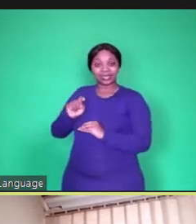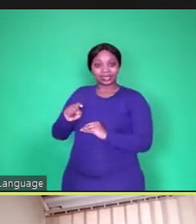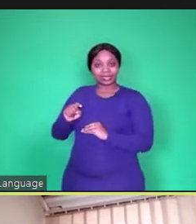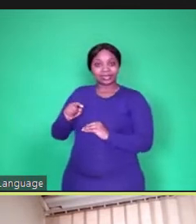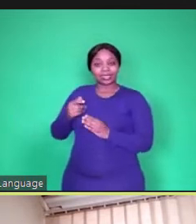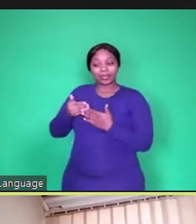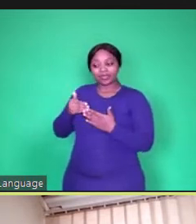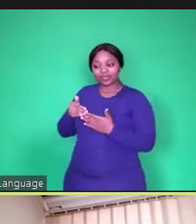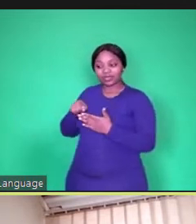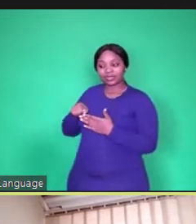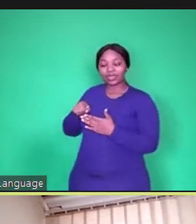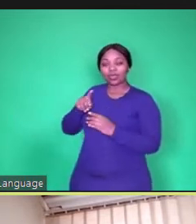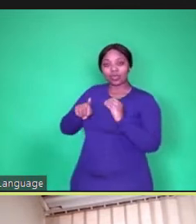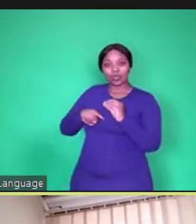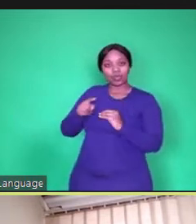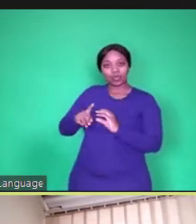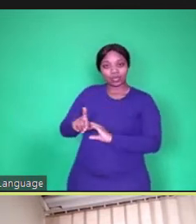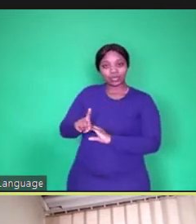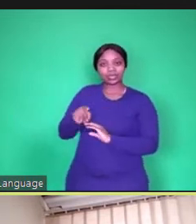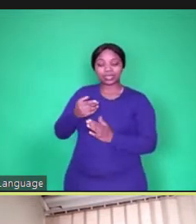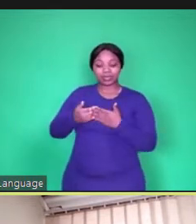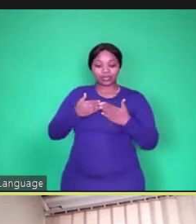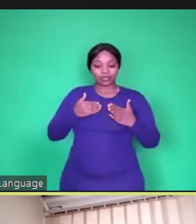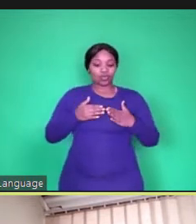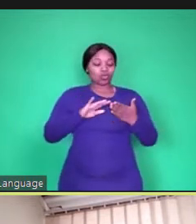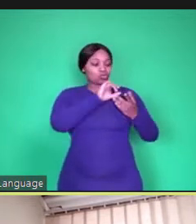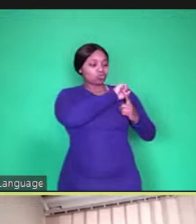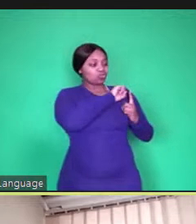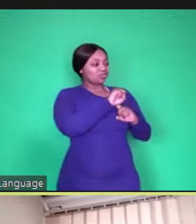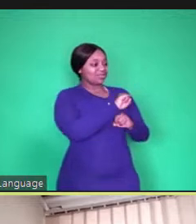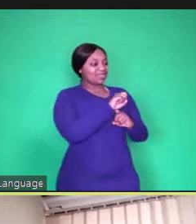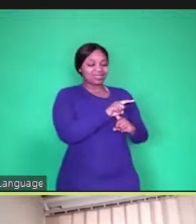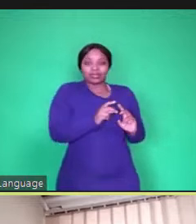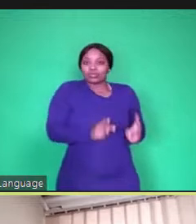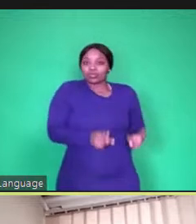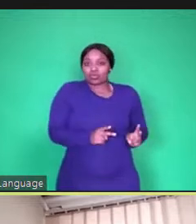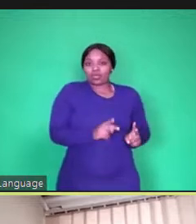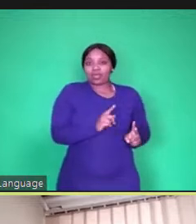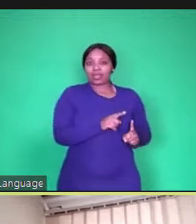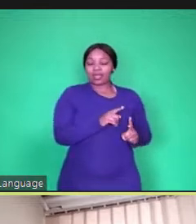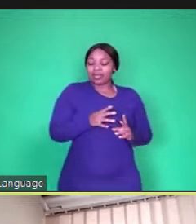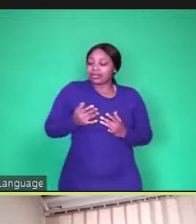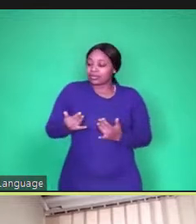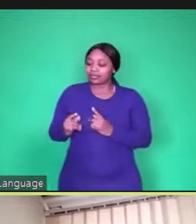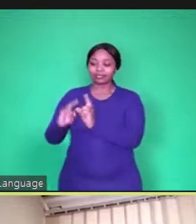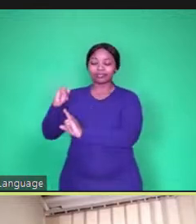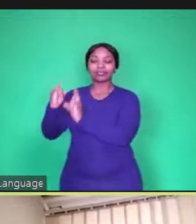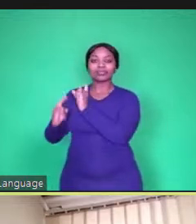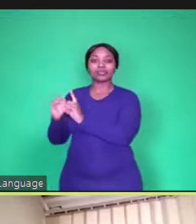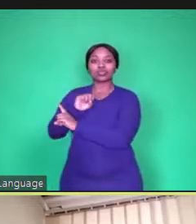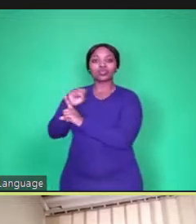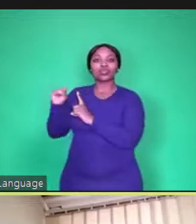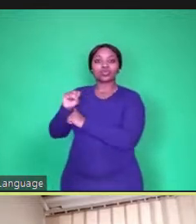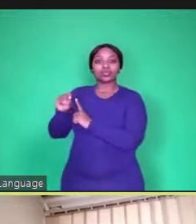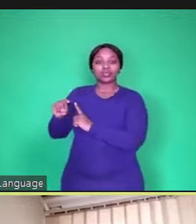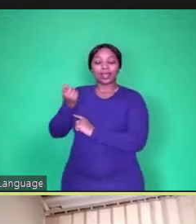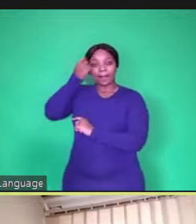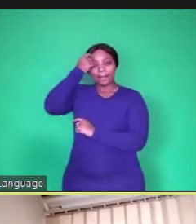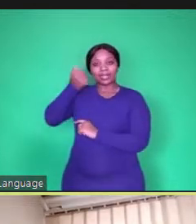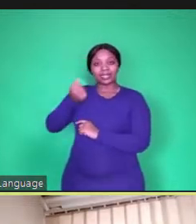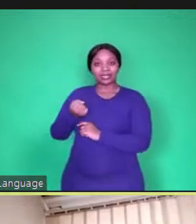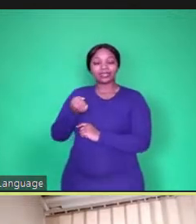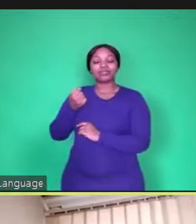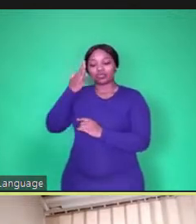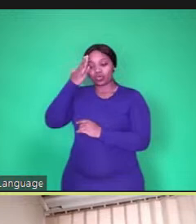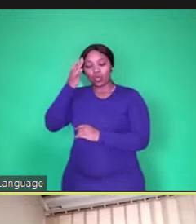the dichotomy between the traditional society and the modern society, industrialization becomes the outcome of that type